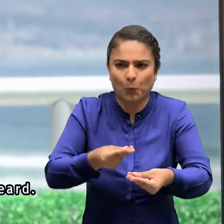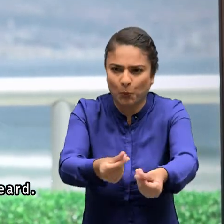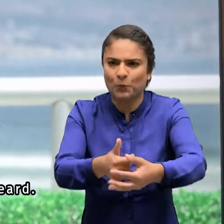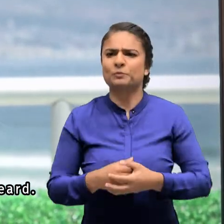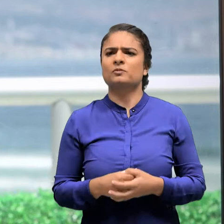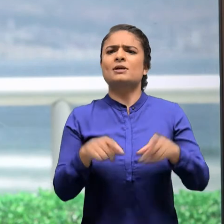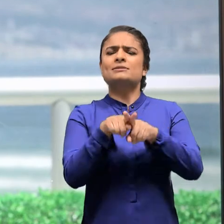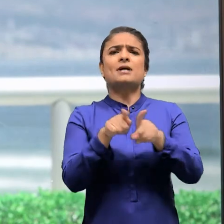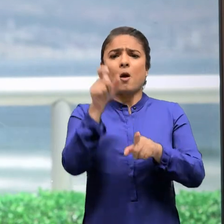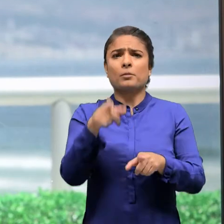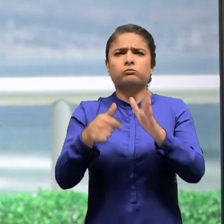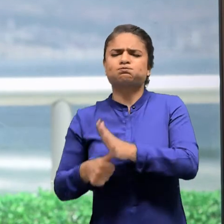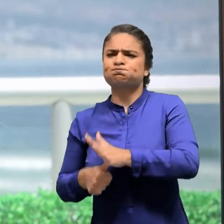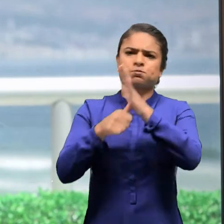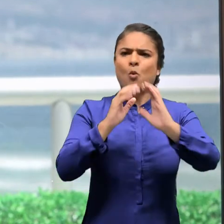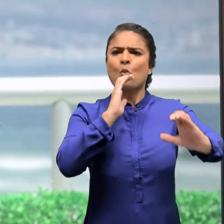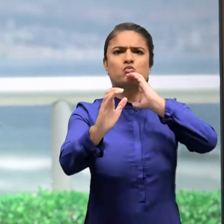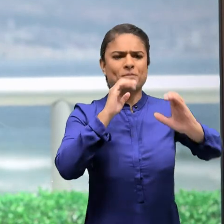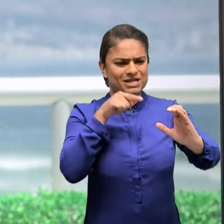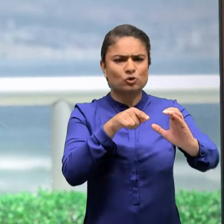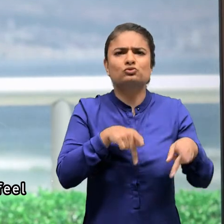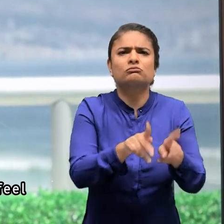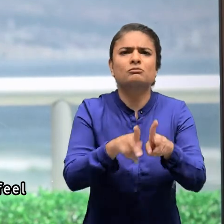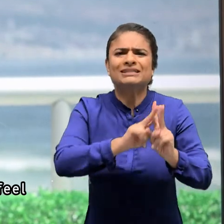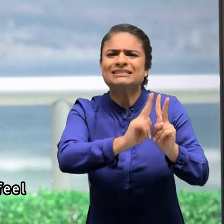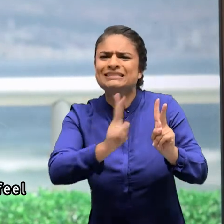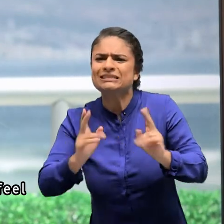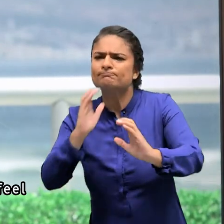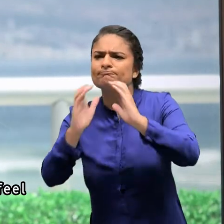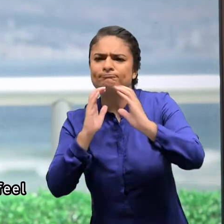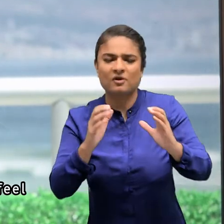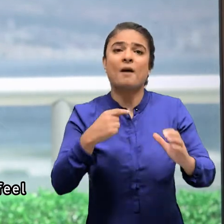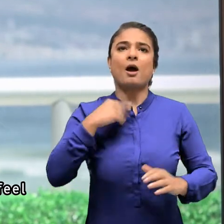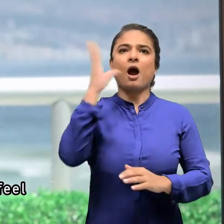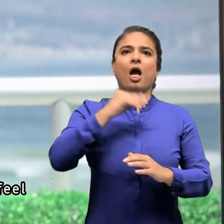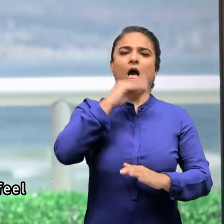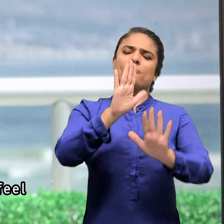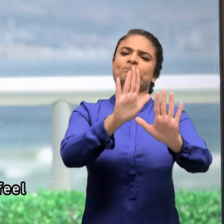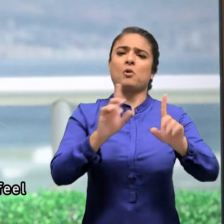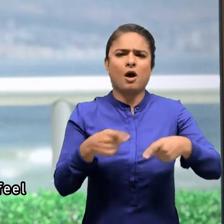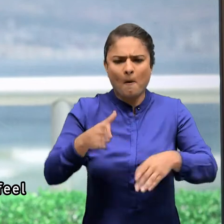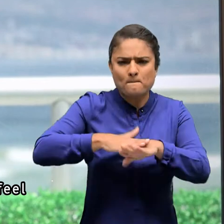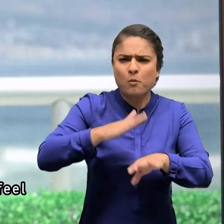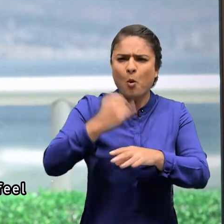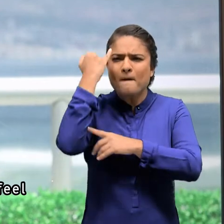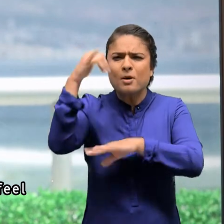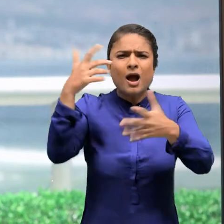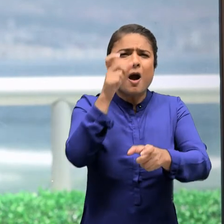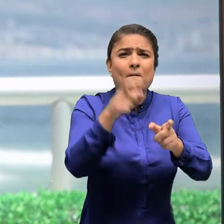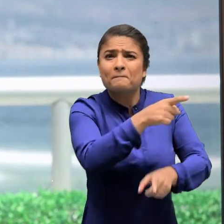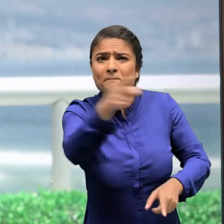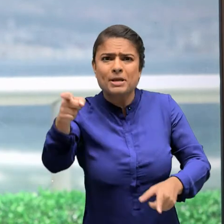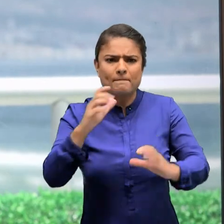heard. Speaking is the primary communication method, and as a chatterbox, I can't imagine how frustrating it must